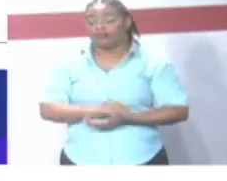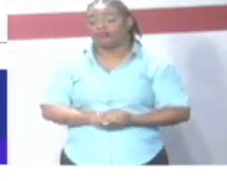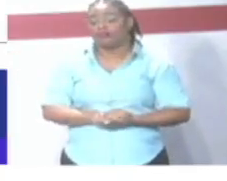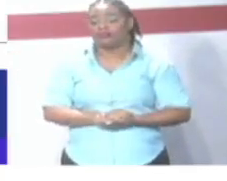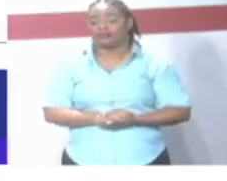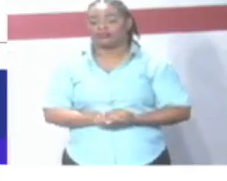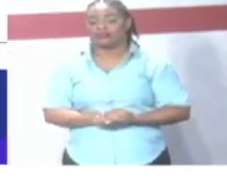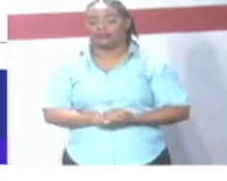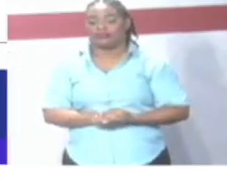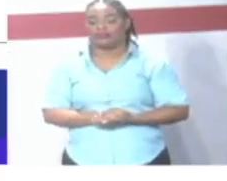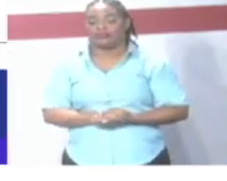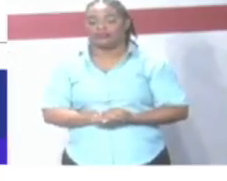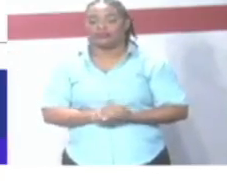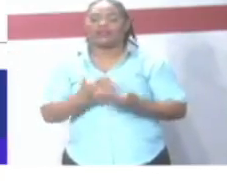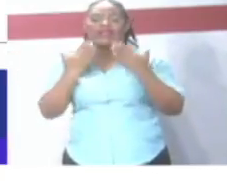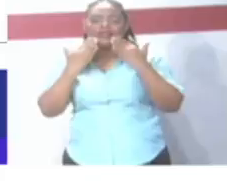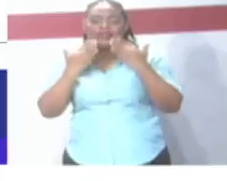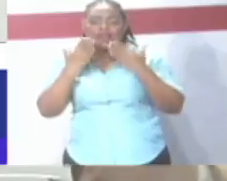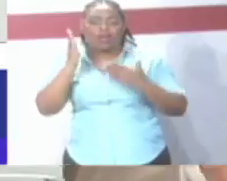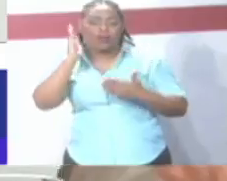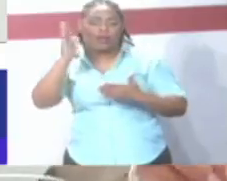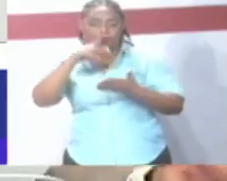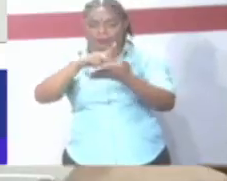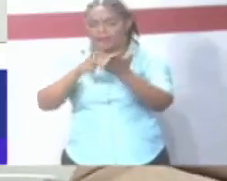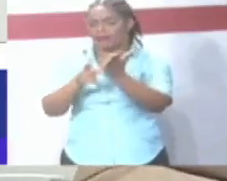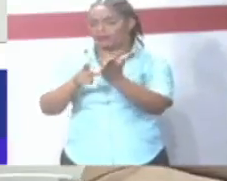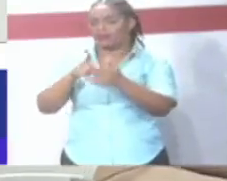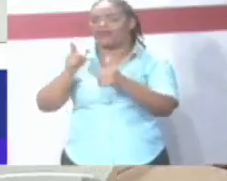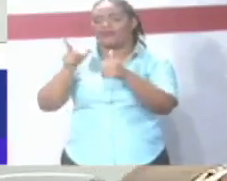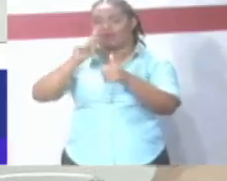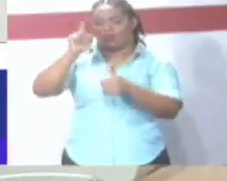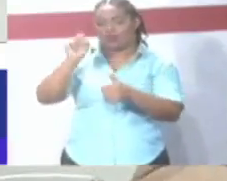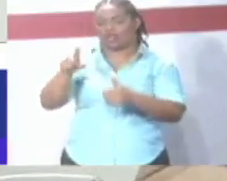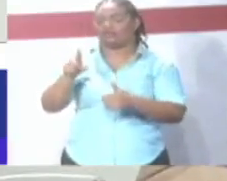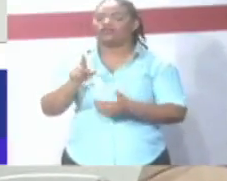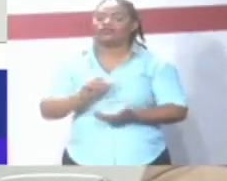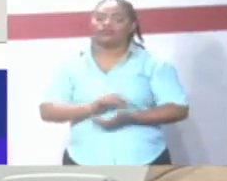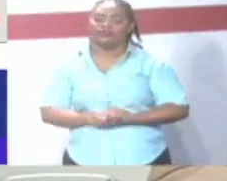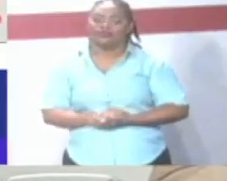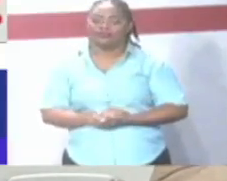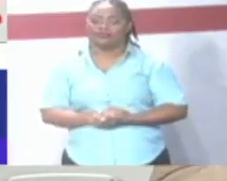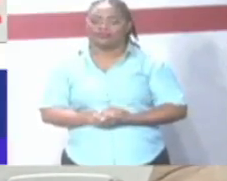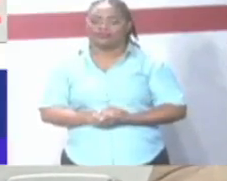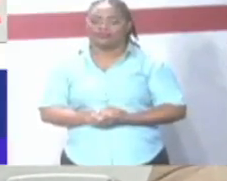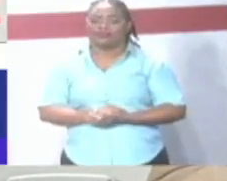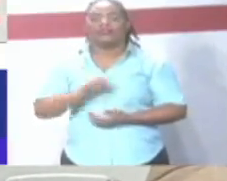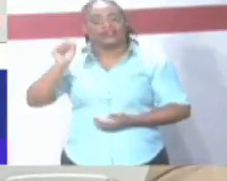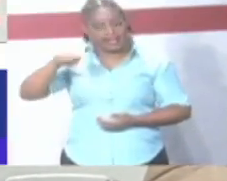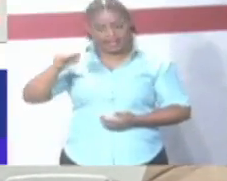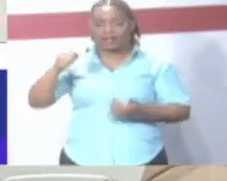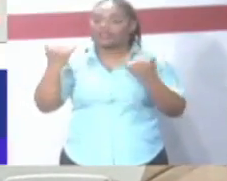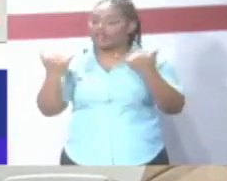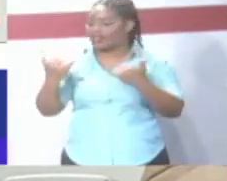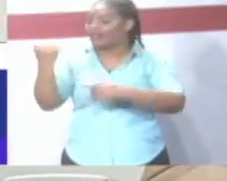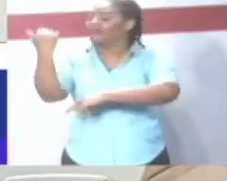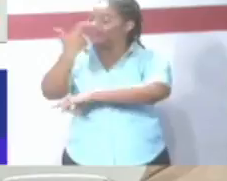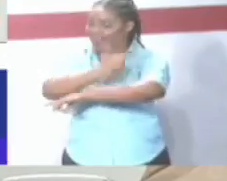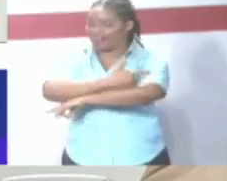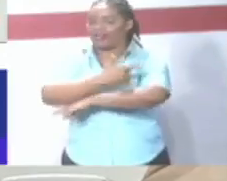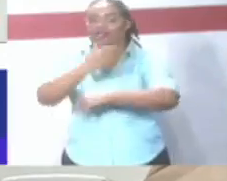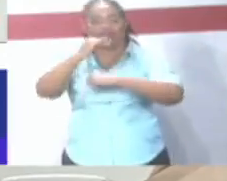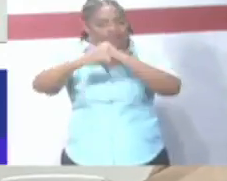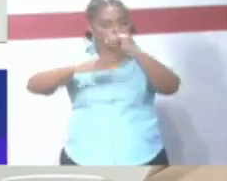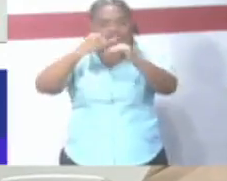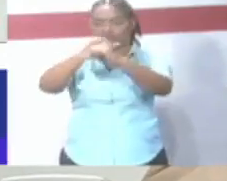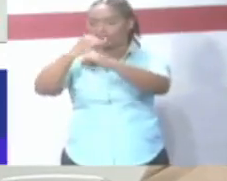two I'll take questions. a part of the first question, then Dr. Parkinson will go into details. Yes, today is International Heart Day, and from the